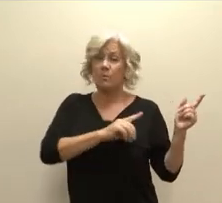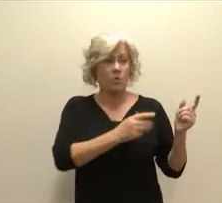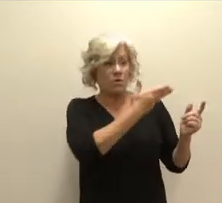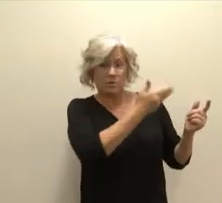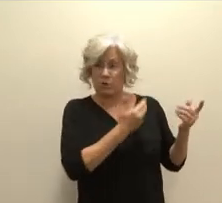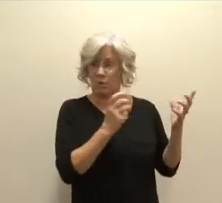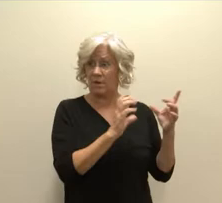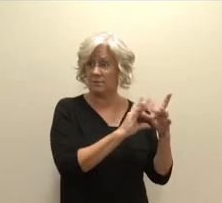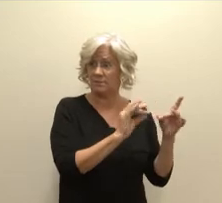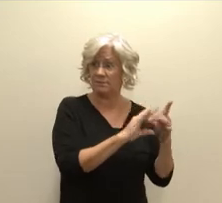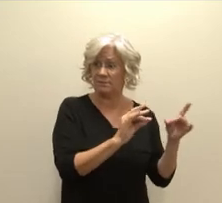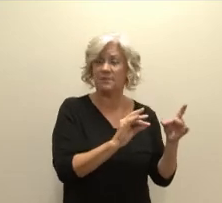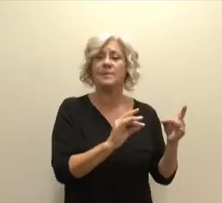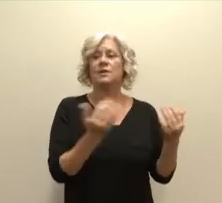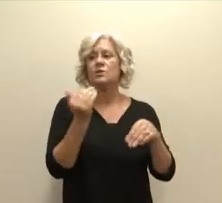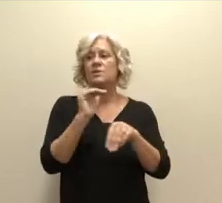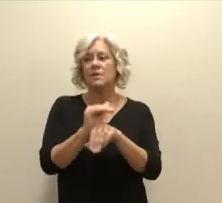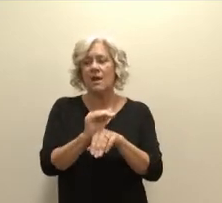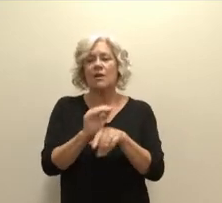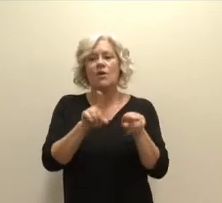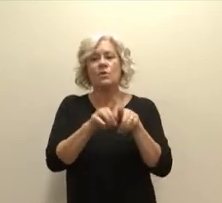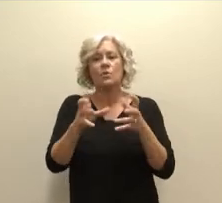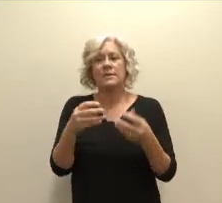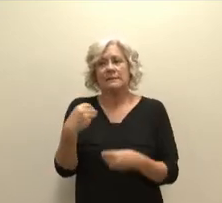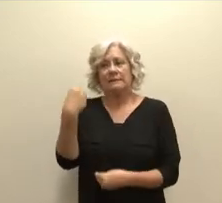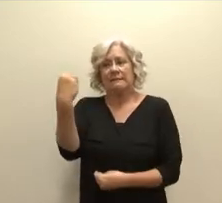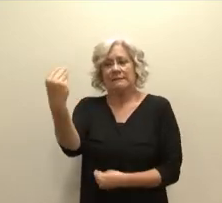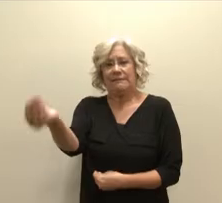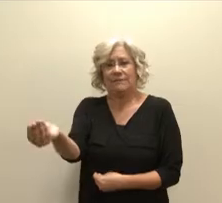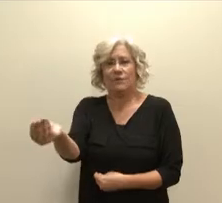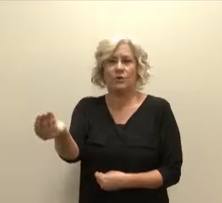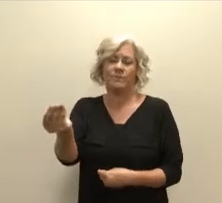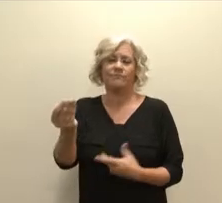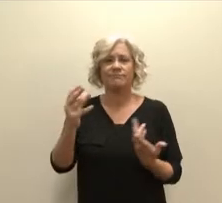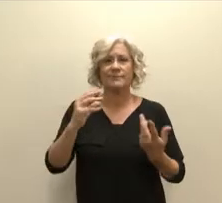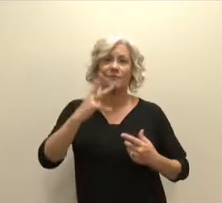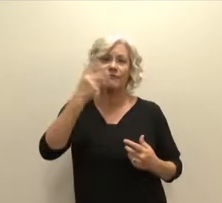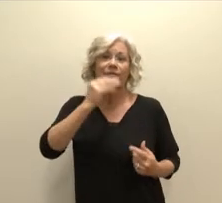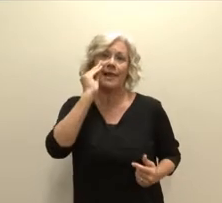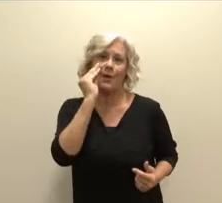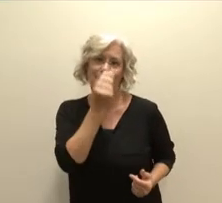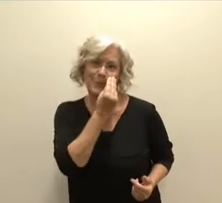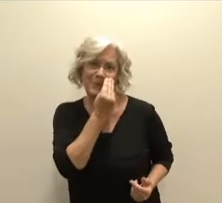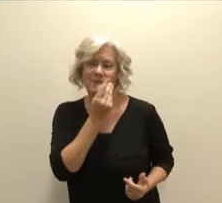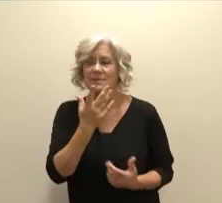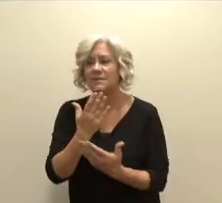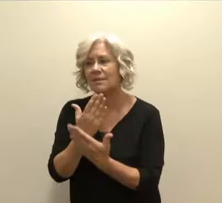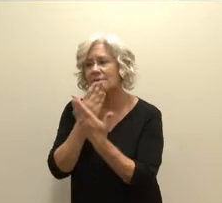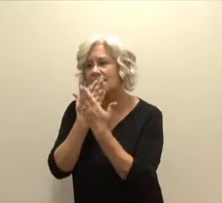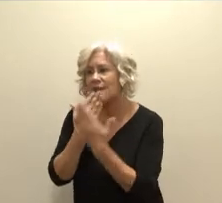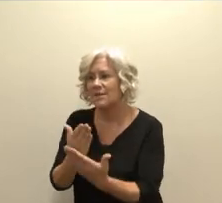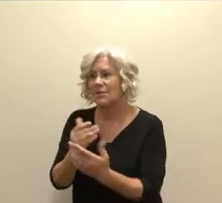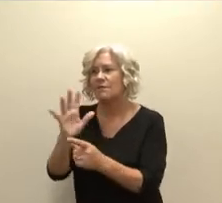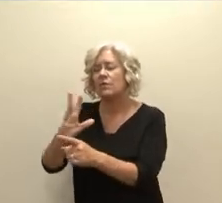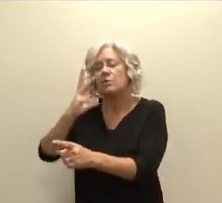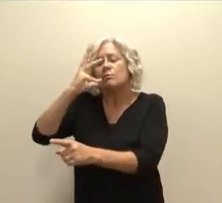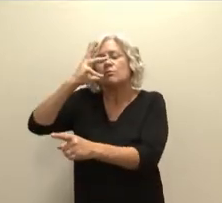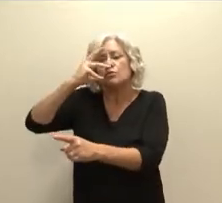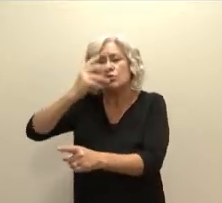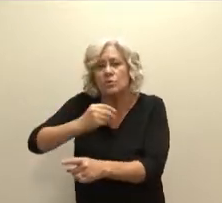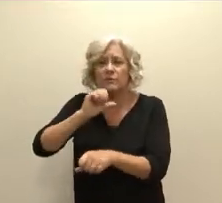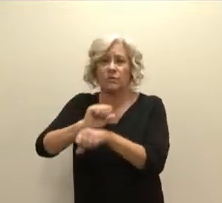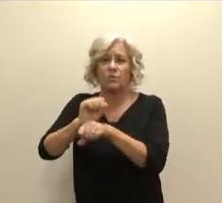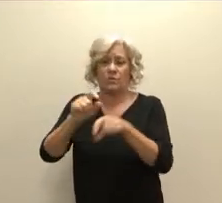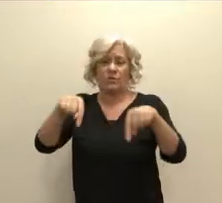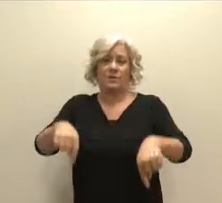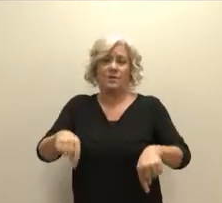but we also wanted to present you with some, I would say, beautiful flowers as a thank you for the beautiful thing that you have done for